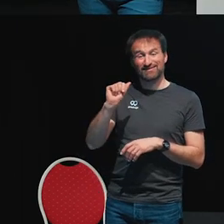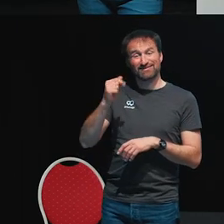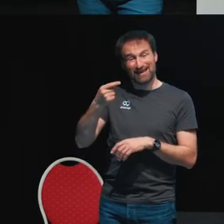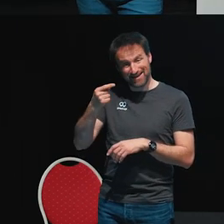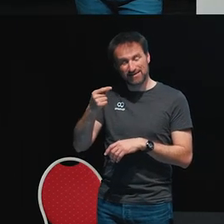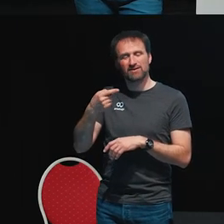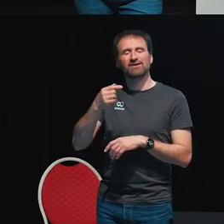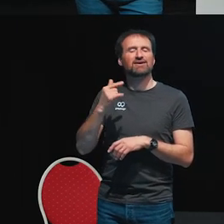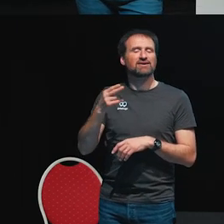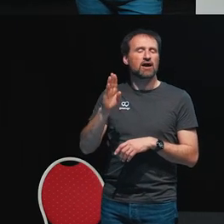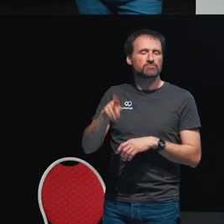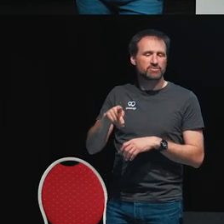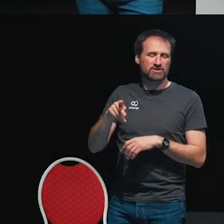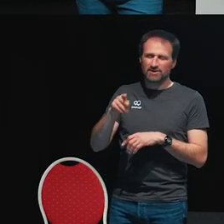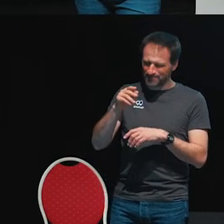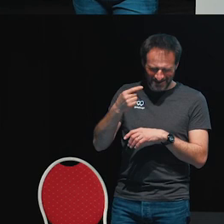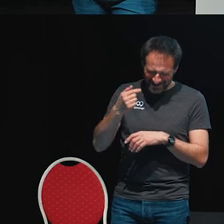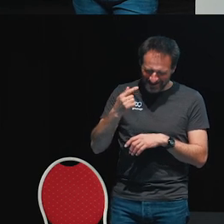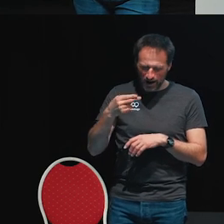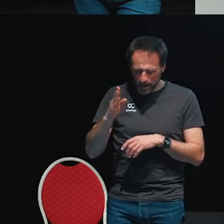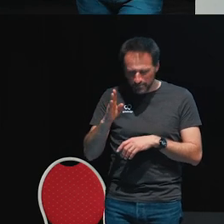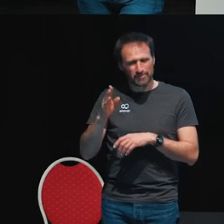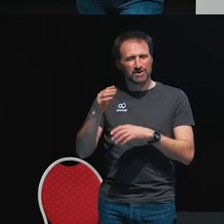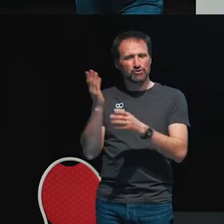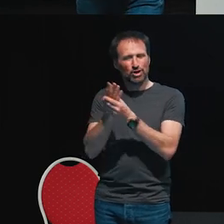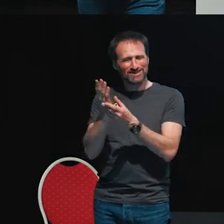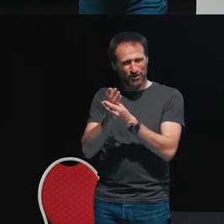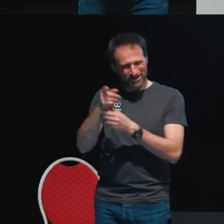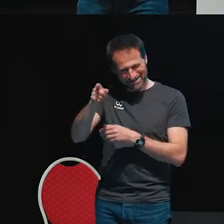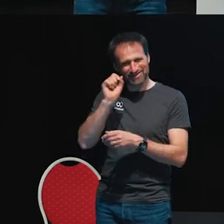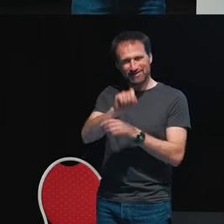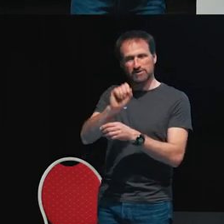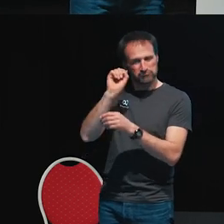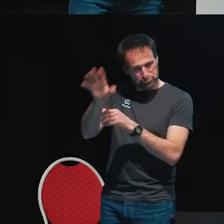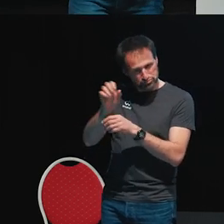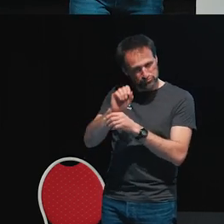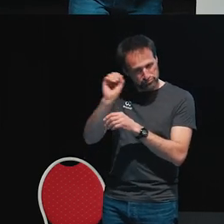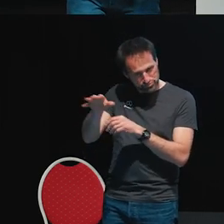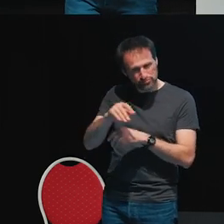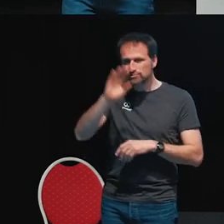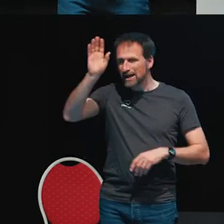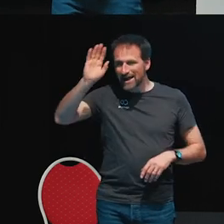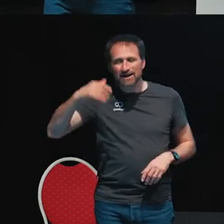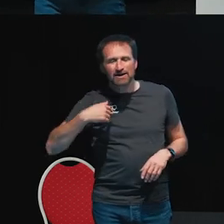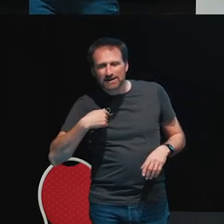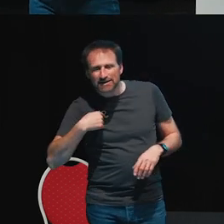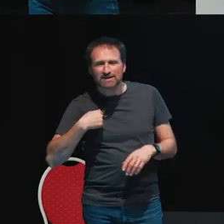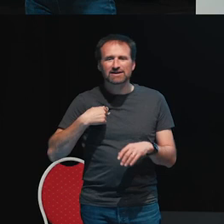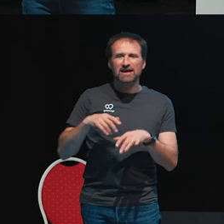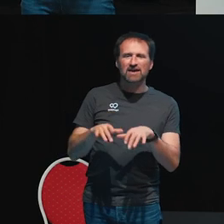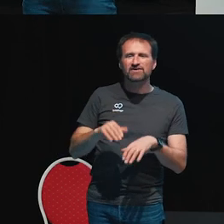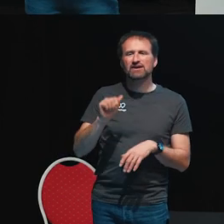repository called Design Reviews and ask for review. So what it might look like is like, hey, I am developing API